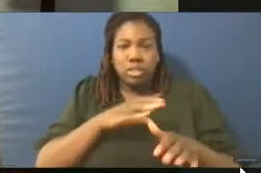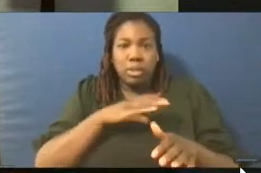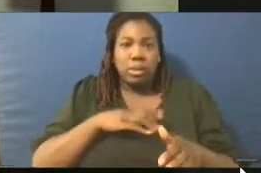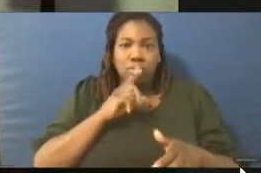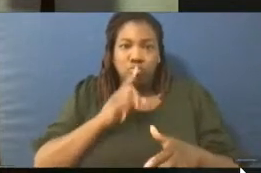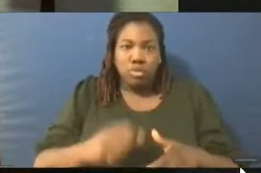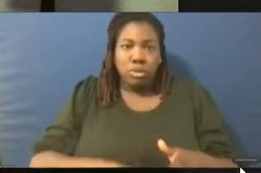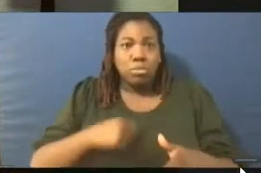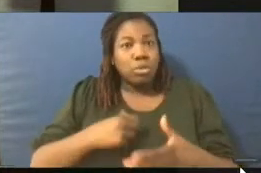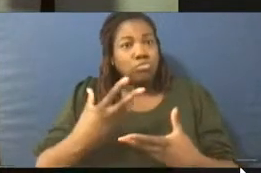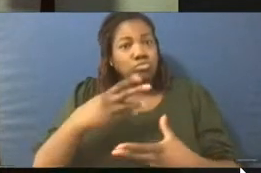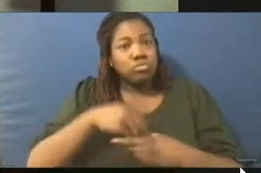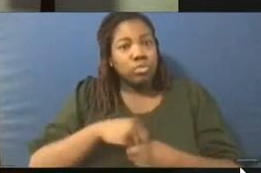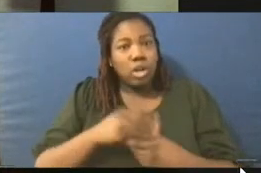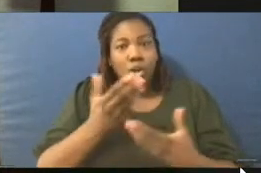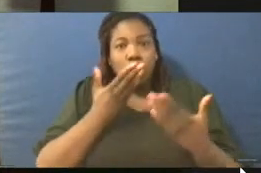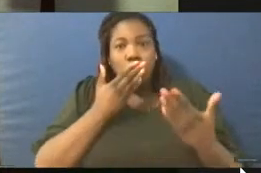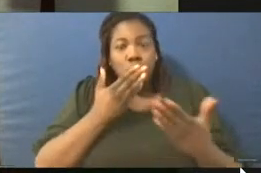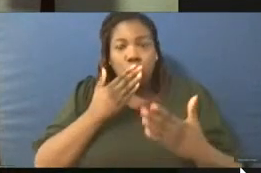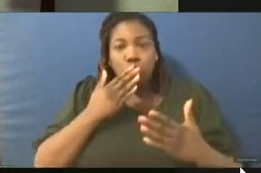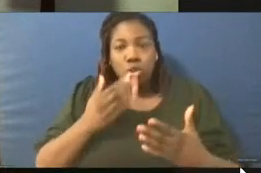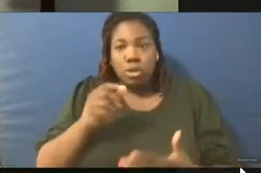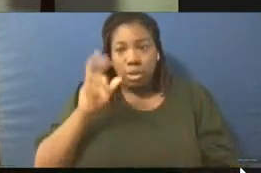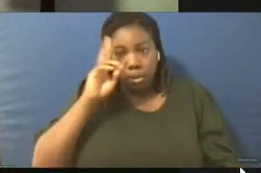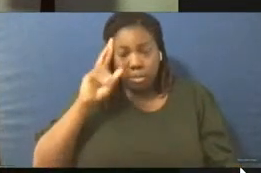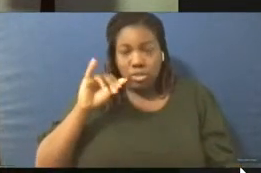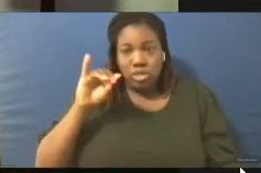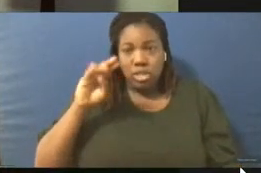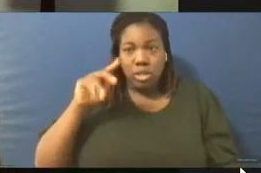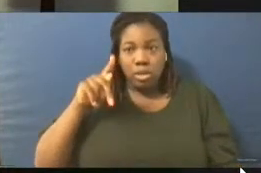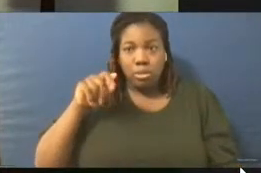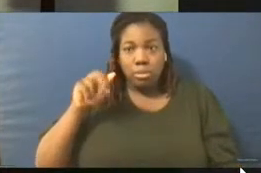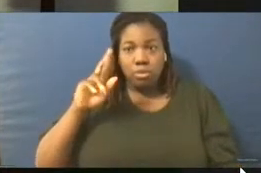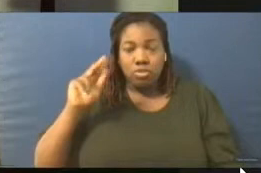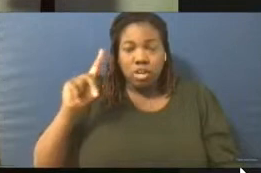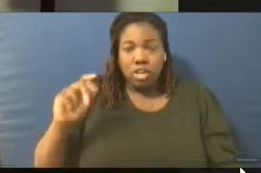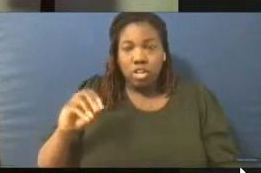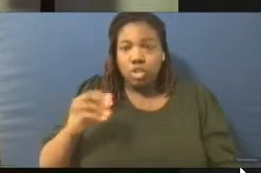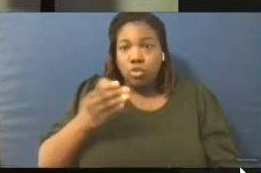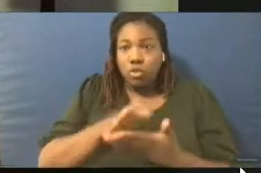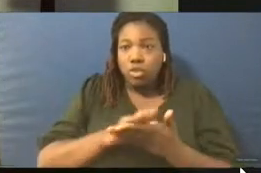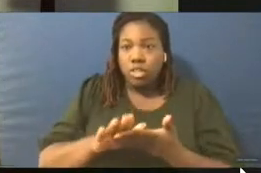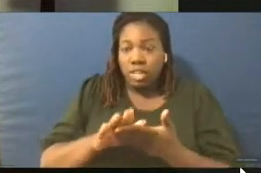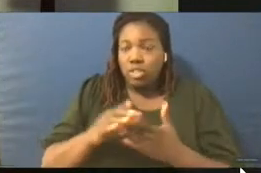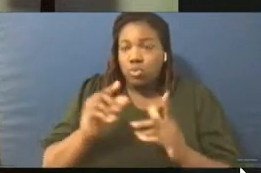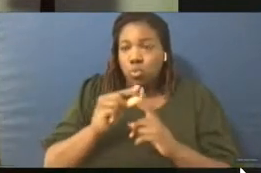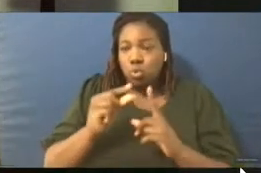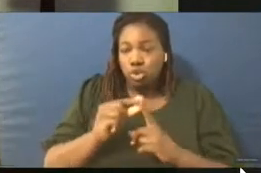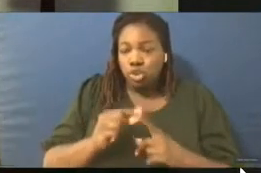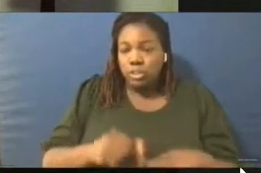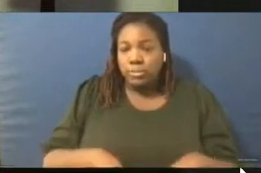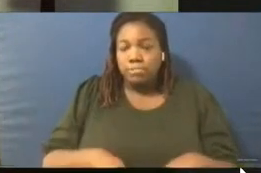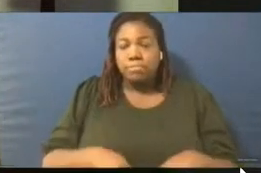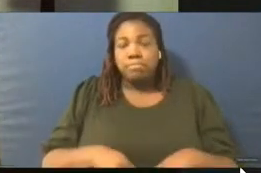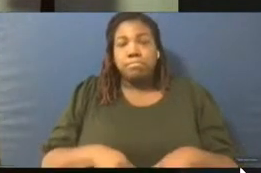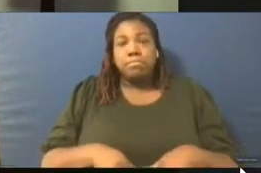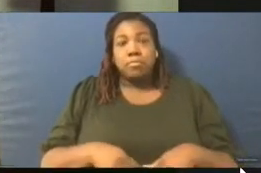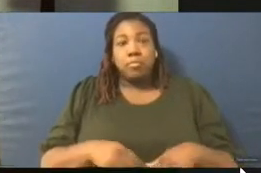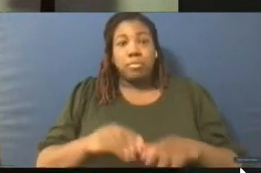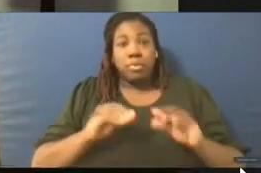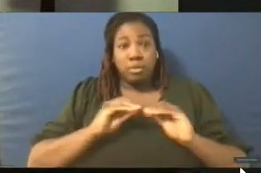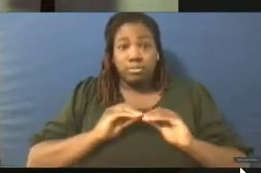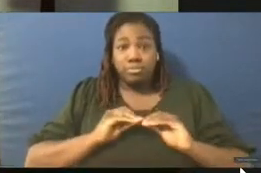I just want to thank you, Mr. Imparato, for your kind words. So I think I'd like to believe that it's clear that the